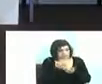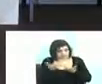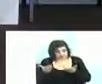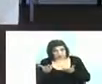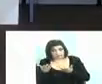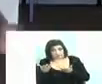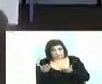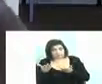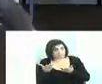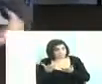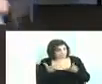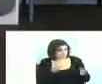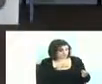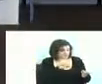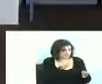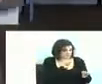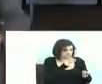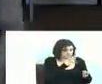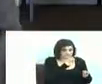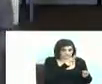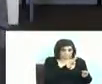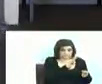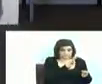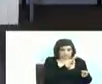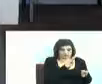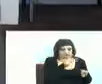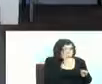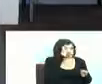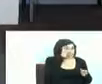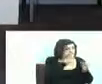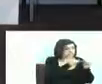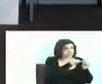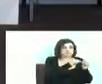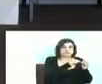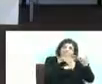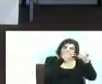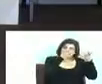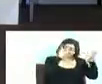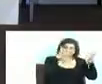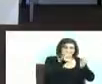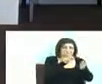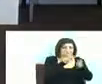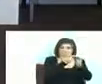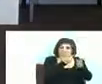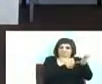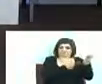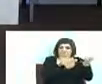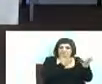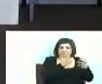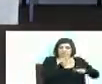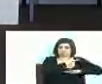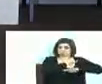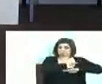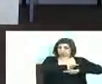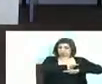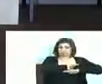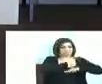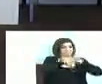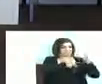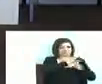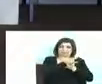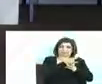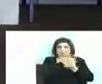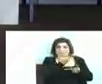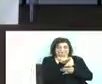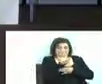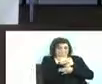dreamed about and has hoped for has now come to completion. He has exactly what he wanted. It's like the world is in